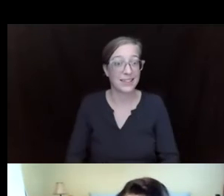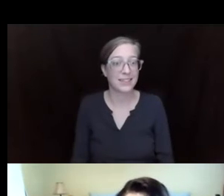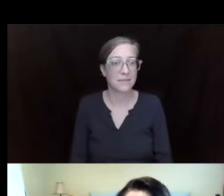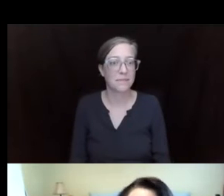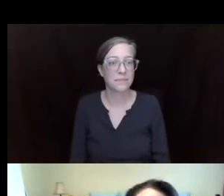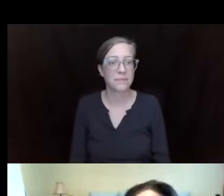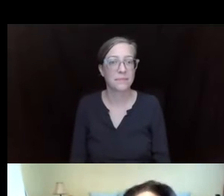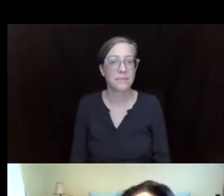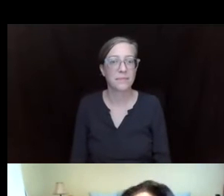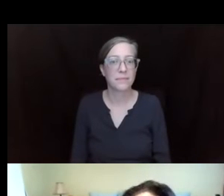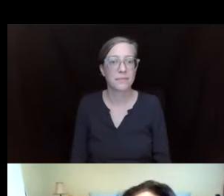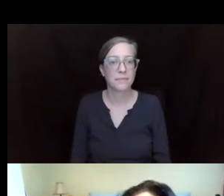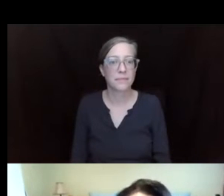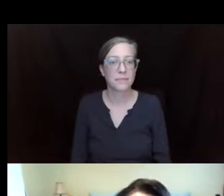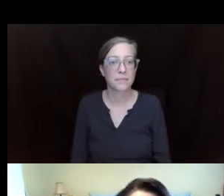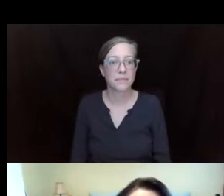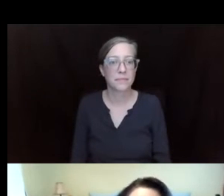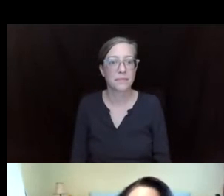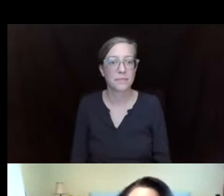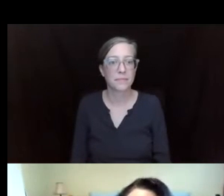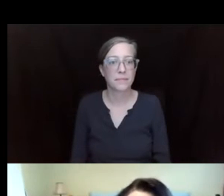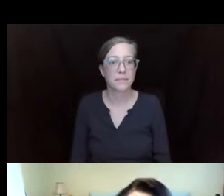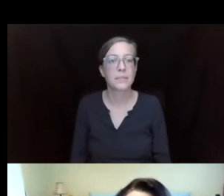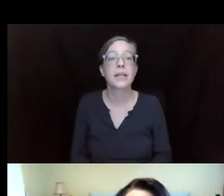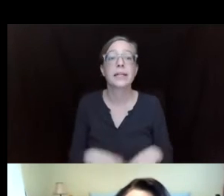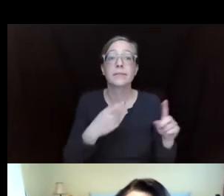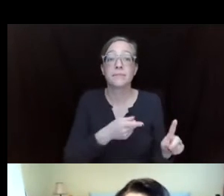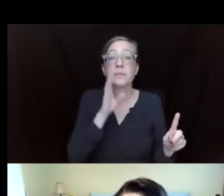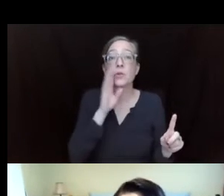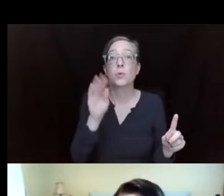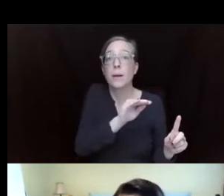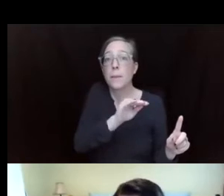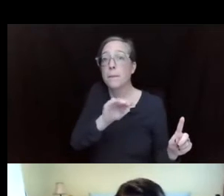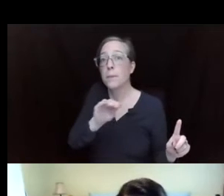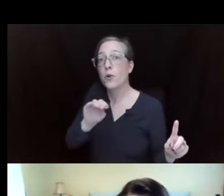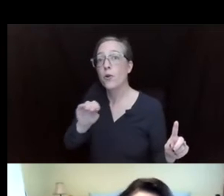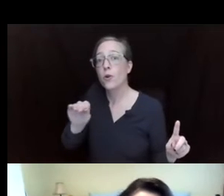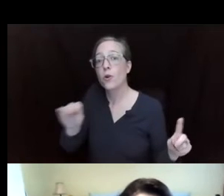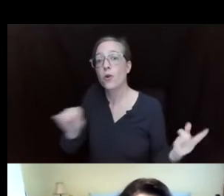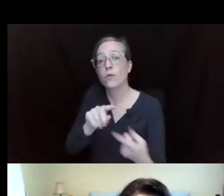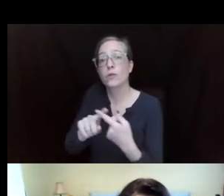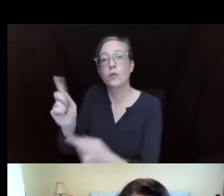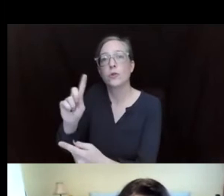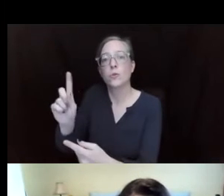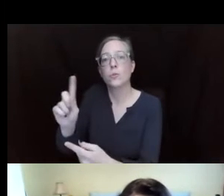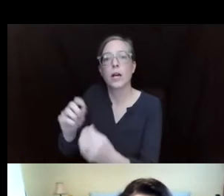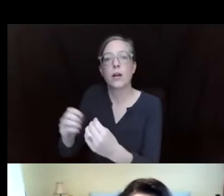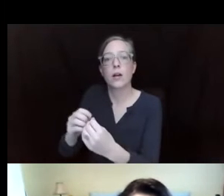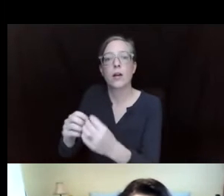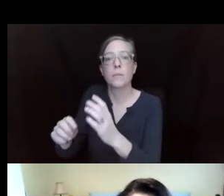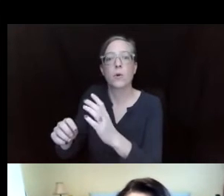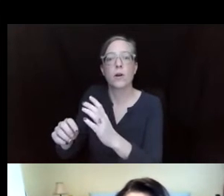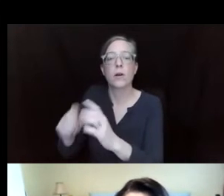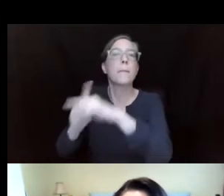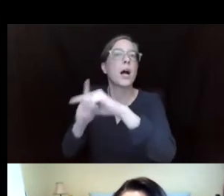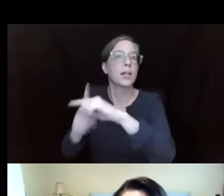the electrode that has an opposite charge, and it depends on the charge to mass ratio. So here in my simple representation, you